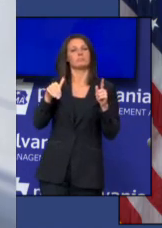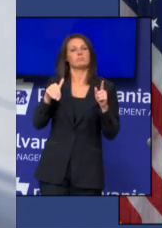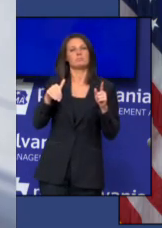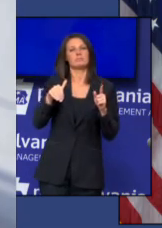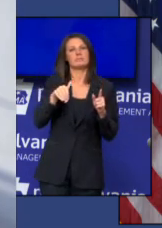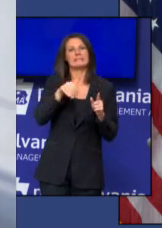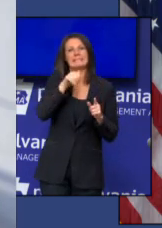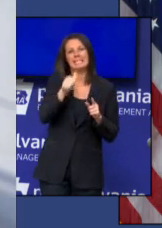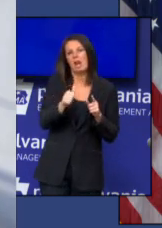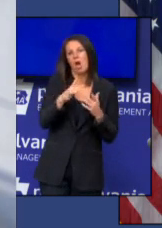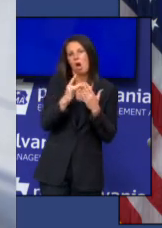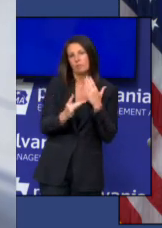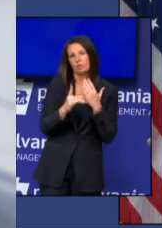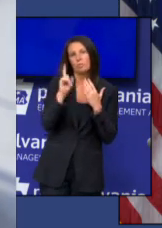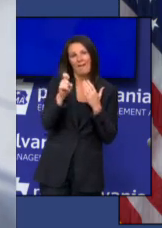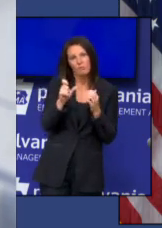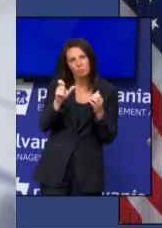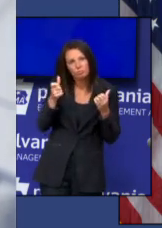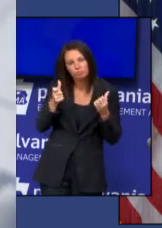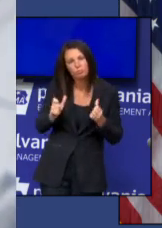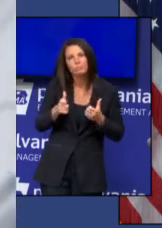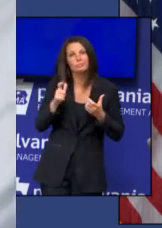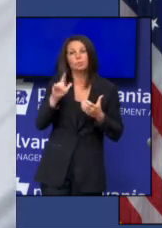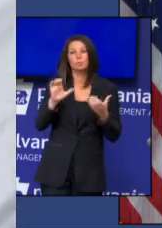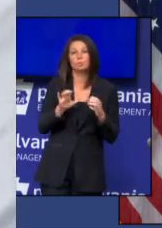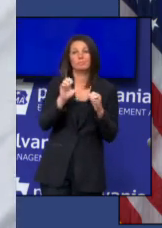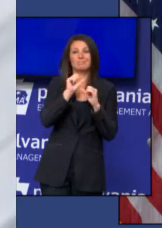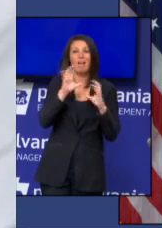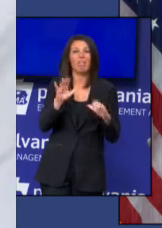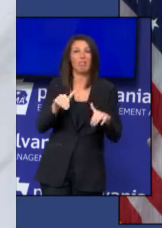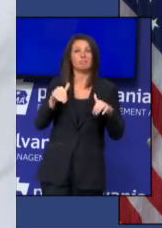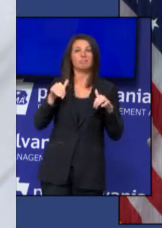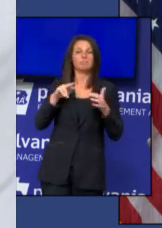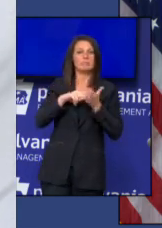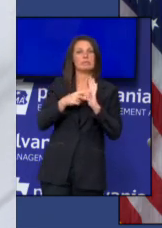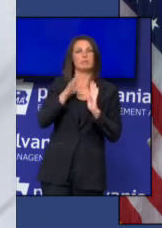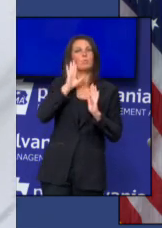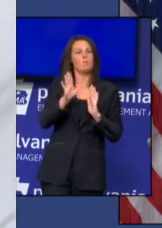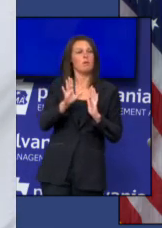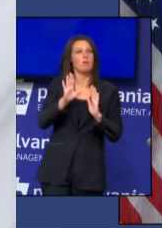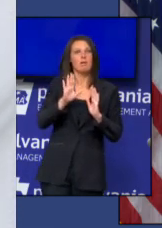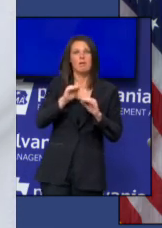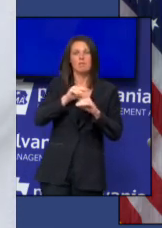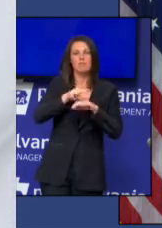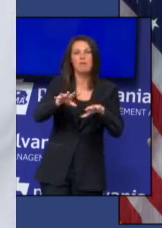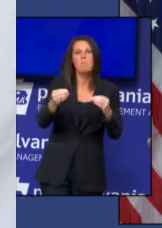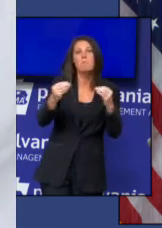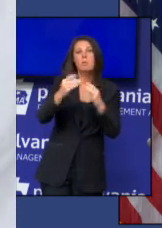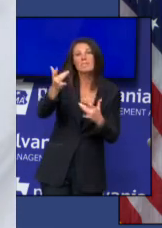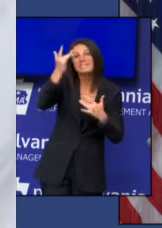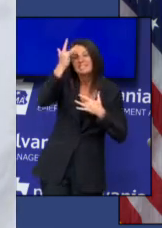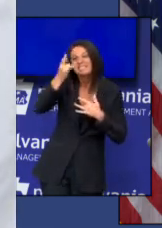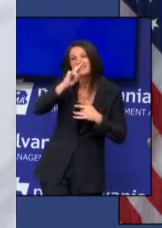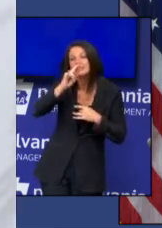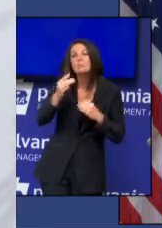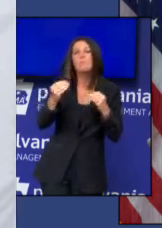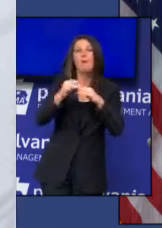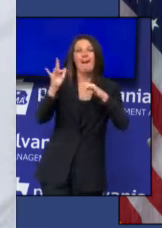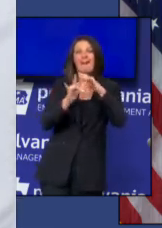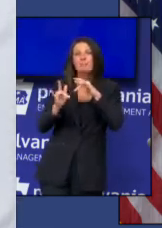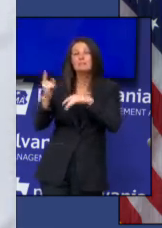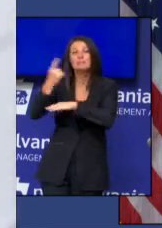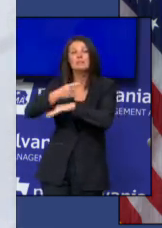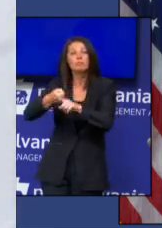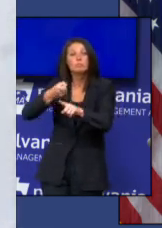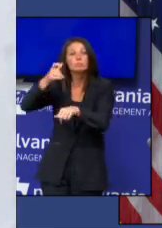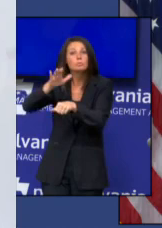just not an option. Doing nothing is going to mean more sick kids. It's going to mean more days out of school. It's going to mean